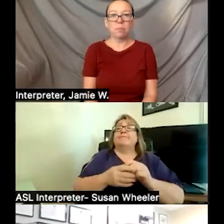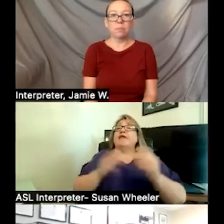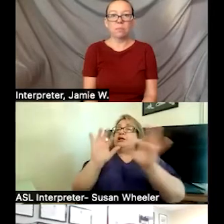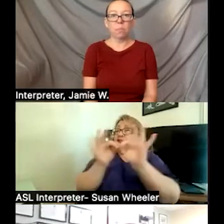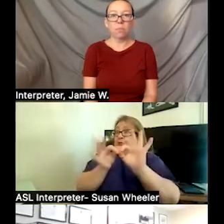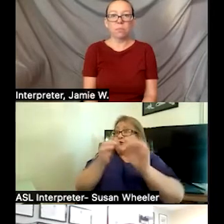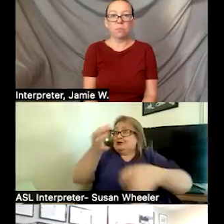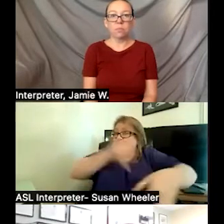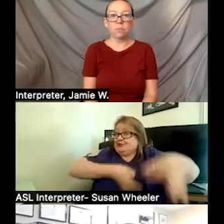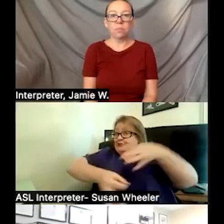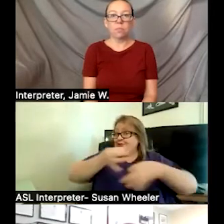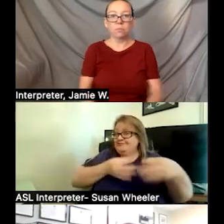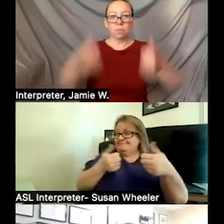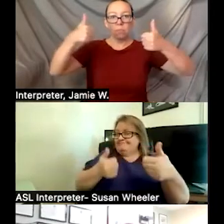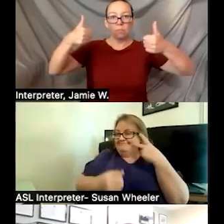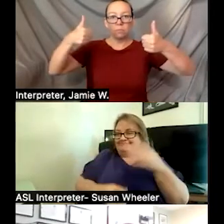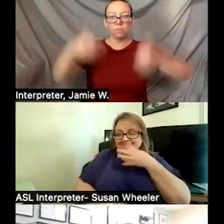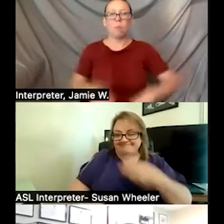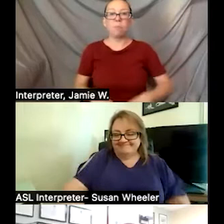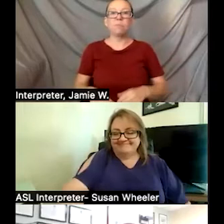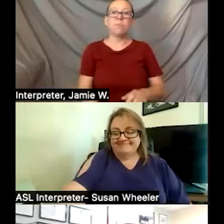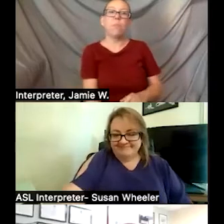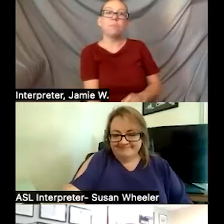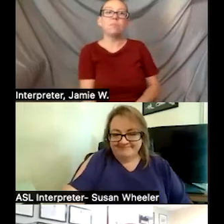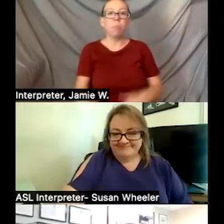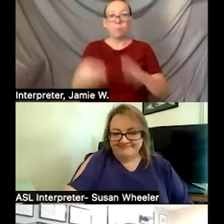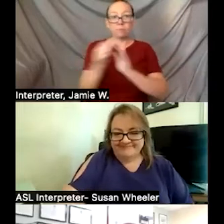State and additional resources. Next.